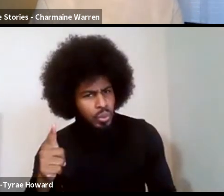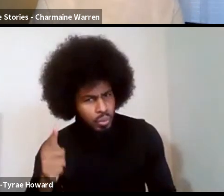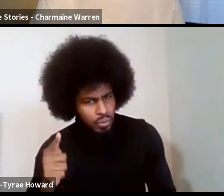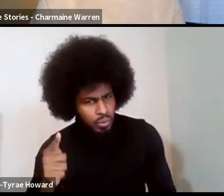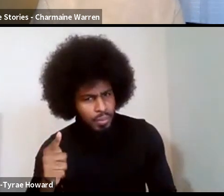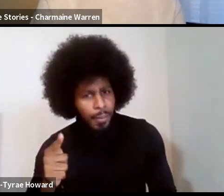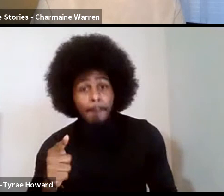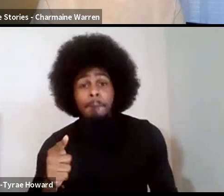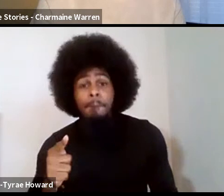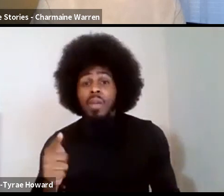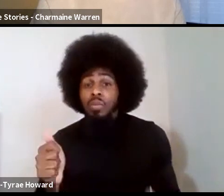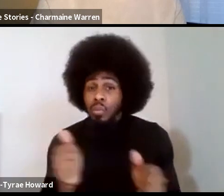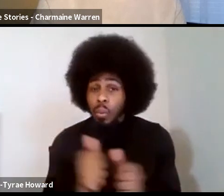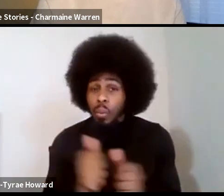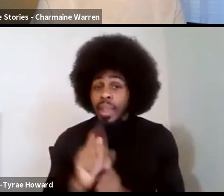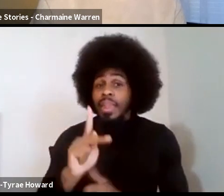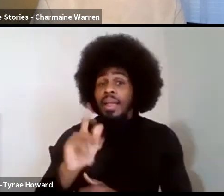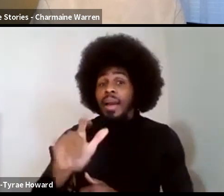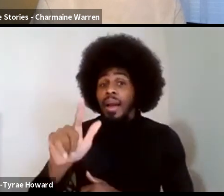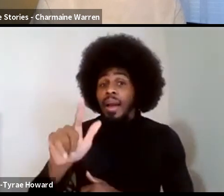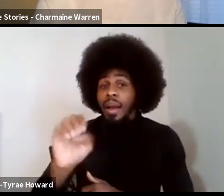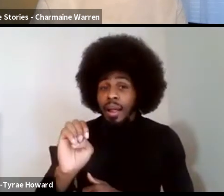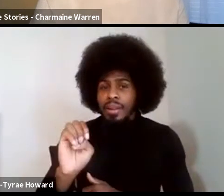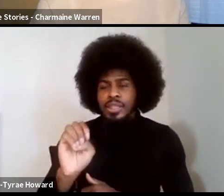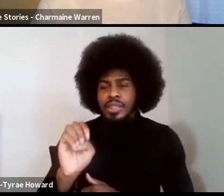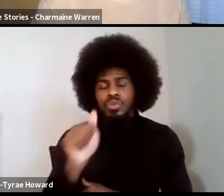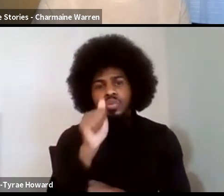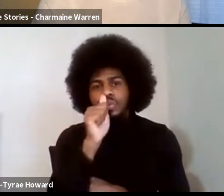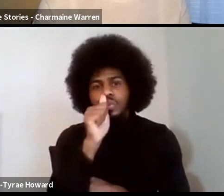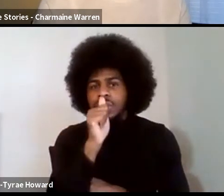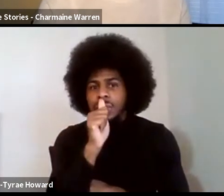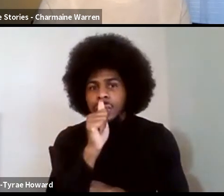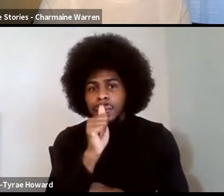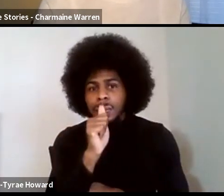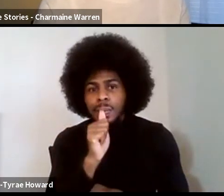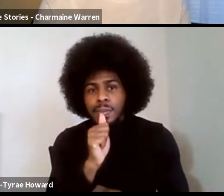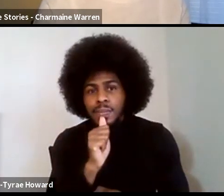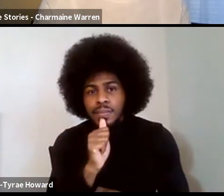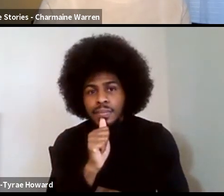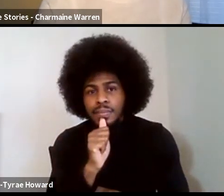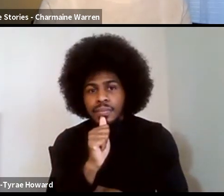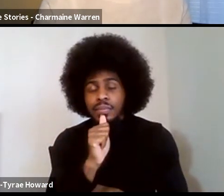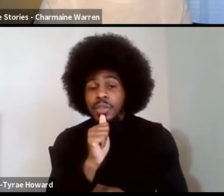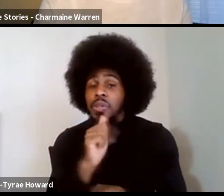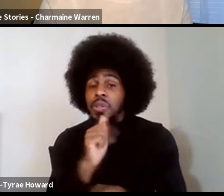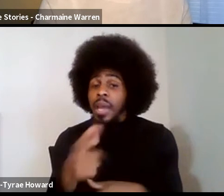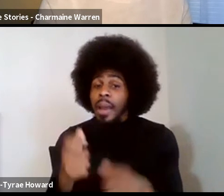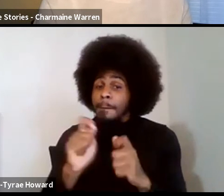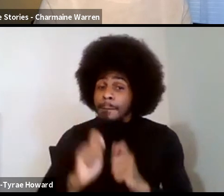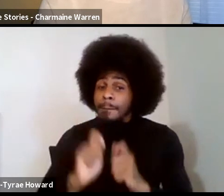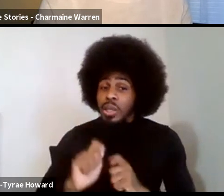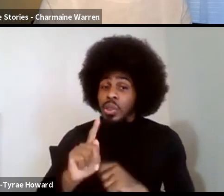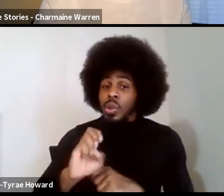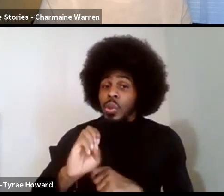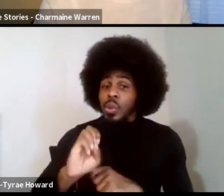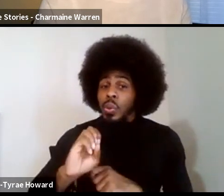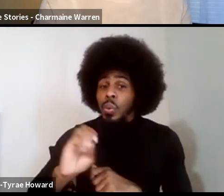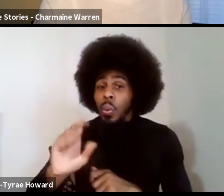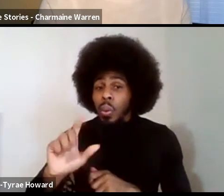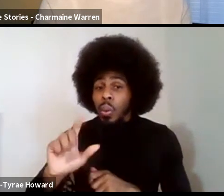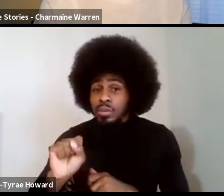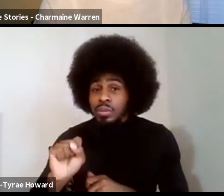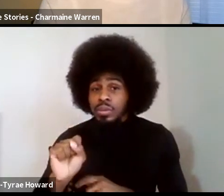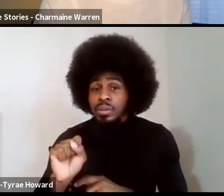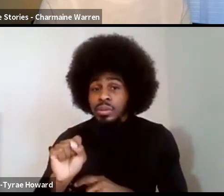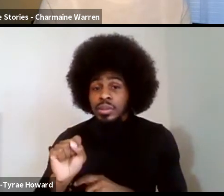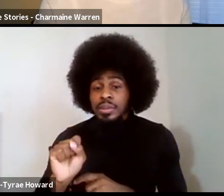was with Kyle. Kyle was so patient with me and just gave me the tools needed to lay the foundation of my career